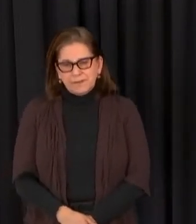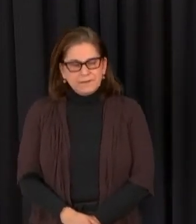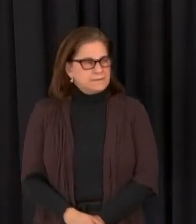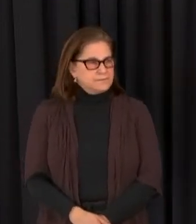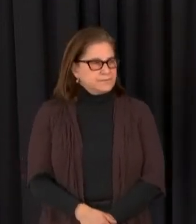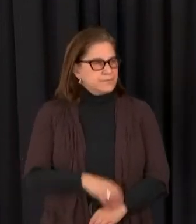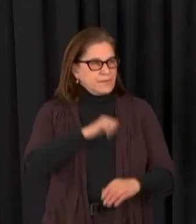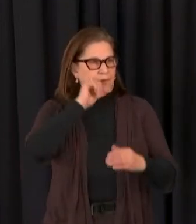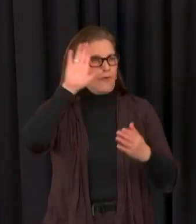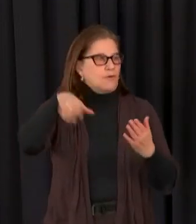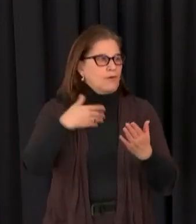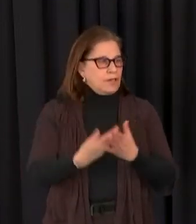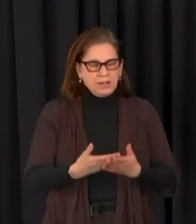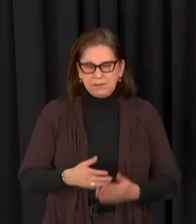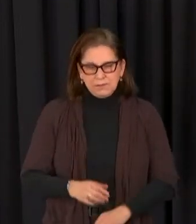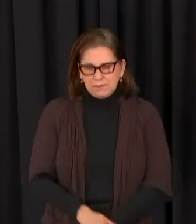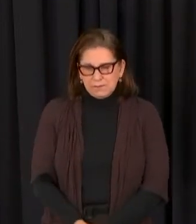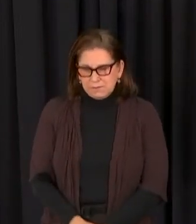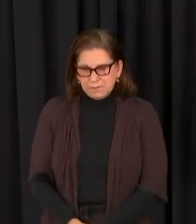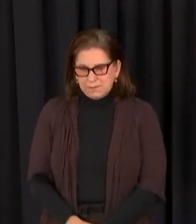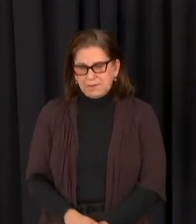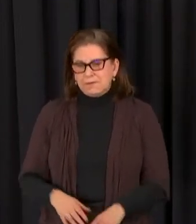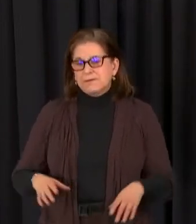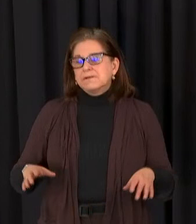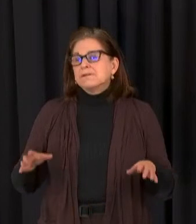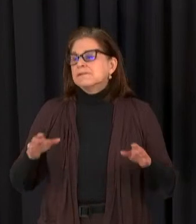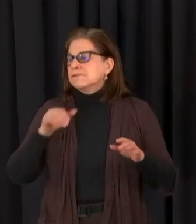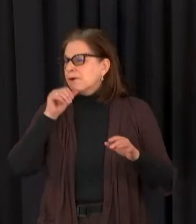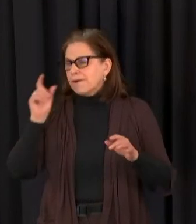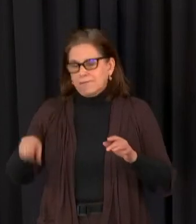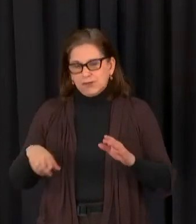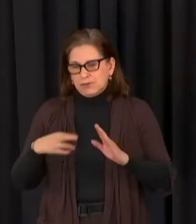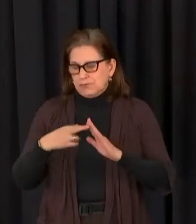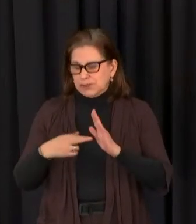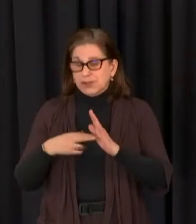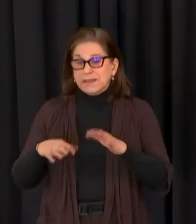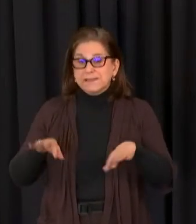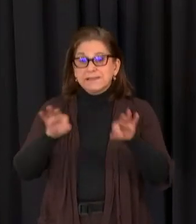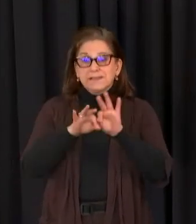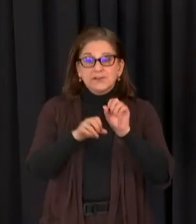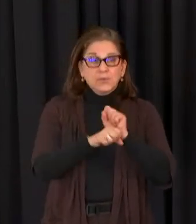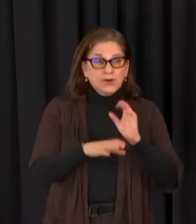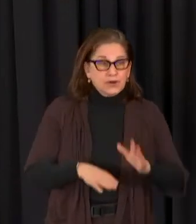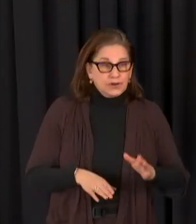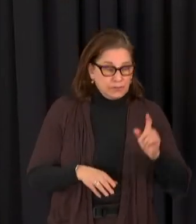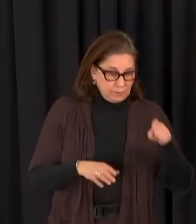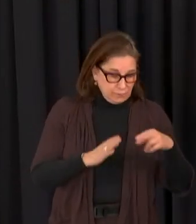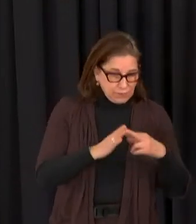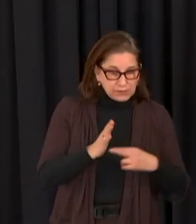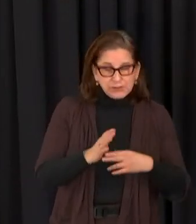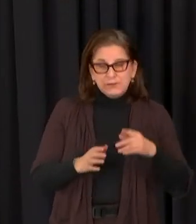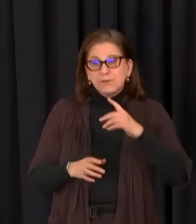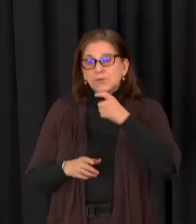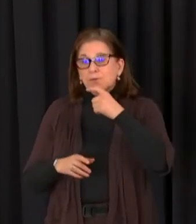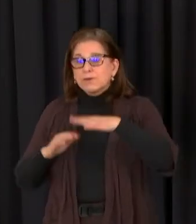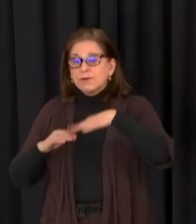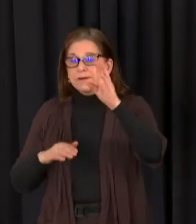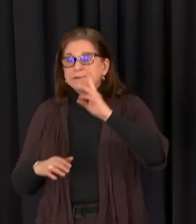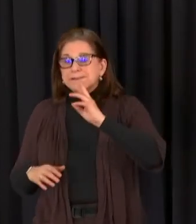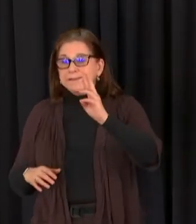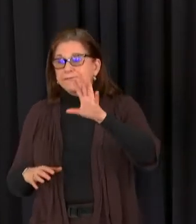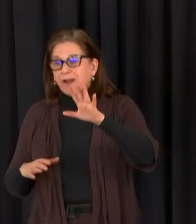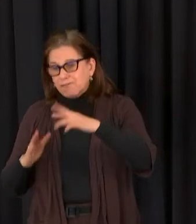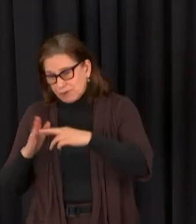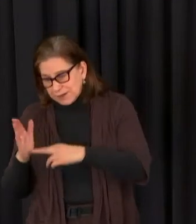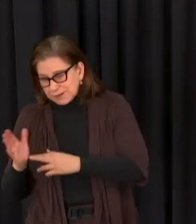not an essential worker, to go into the system in order for us to be able to understand where additional efforts would need to occur. You're also